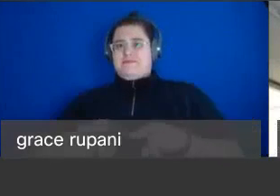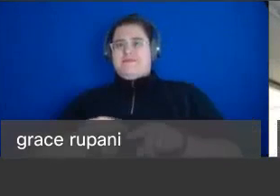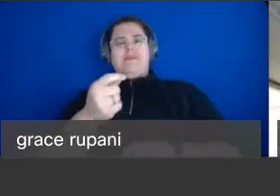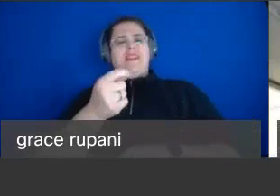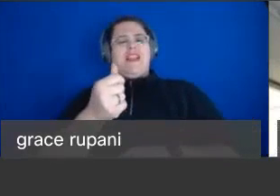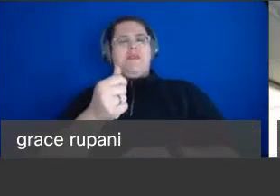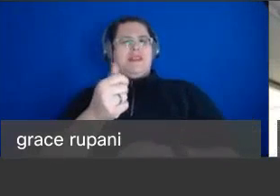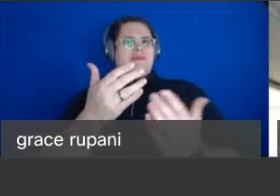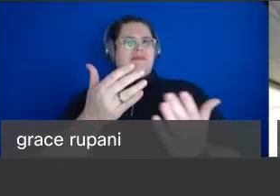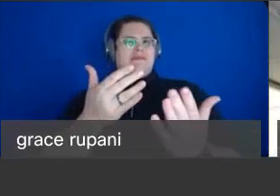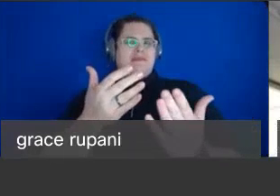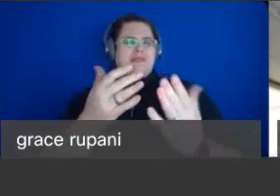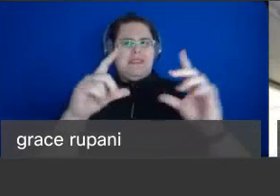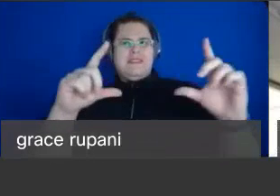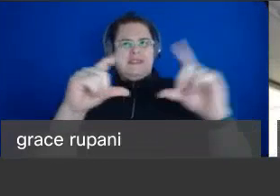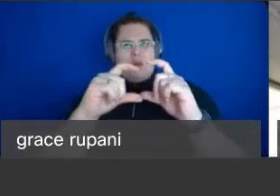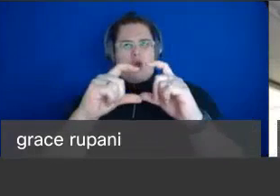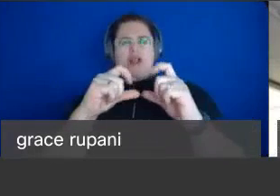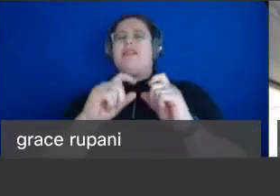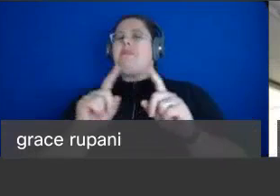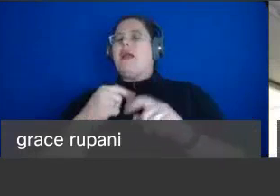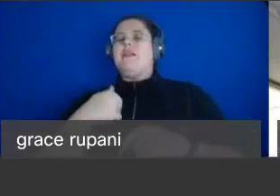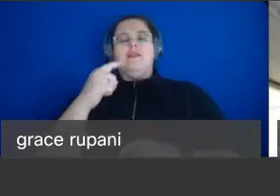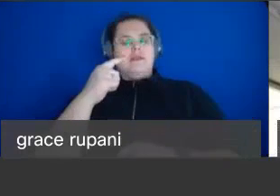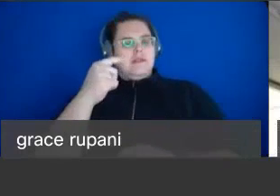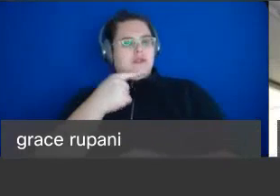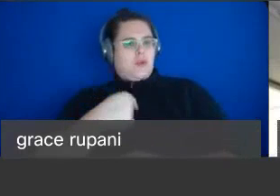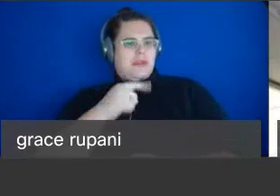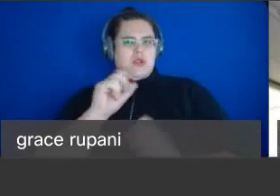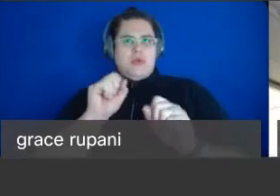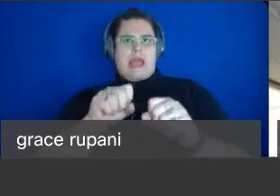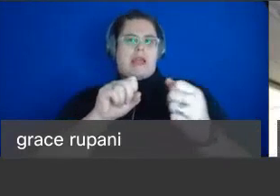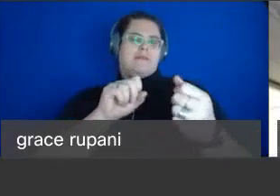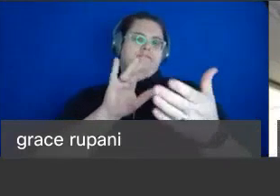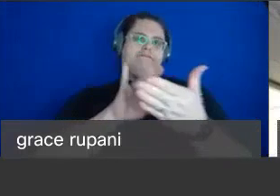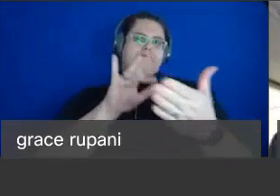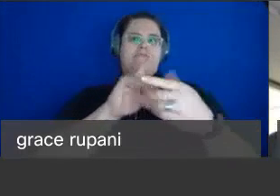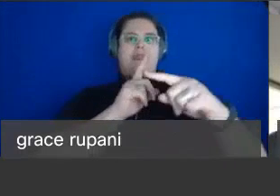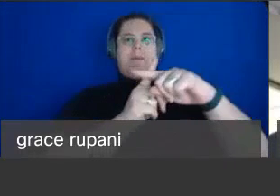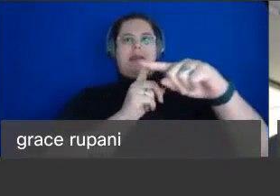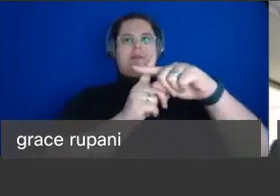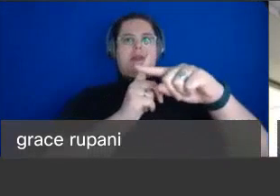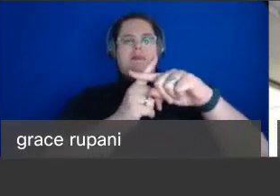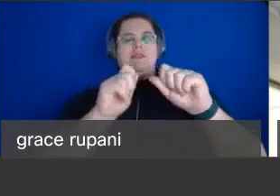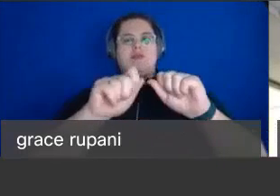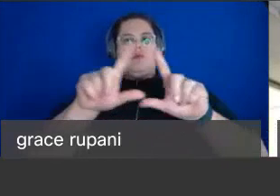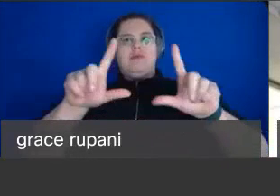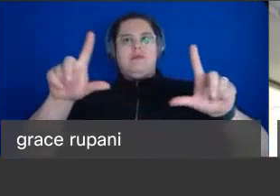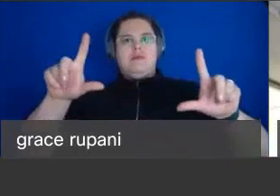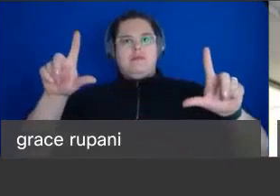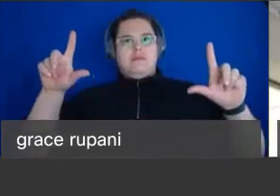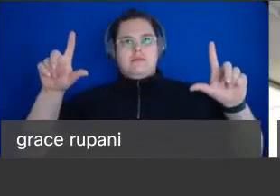from a technology standpoint. I should note that this presentation will also be posted on